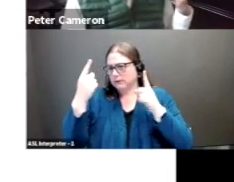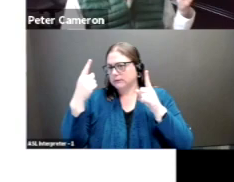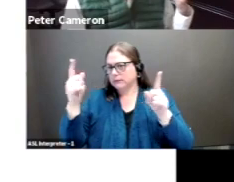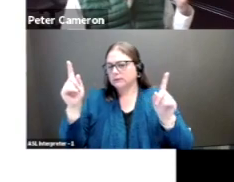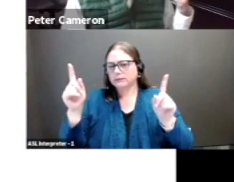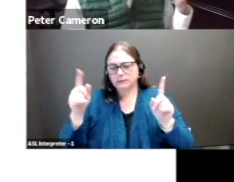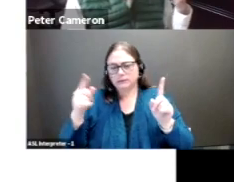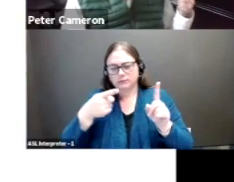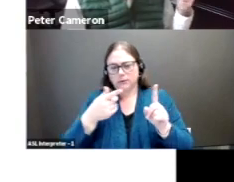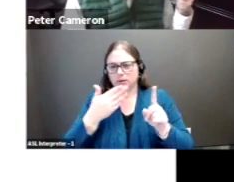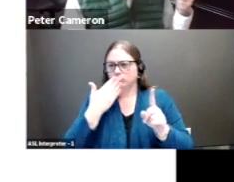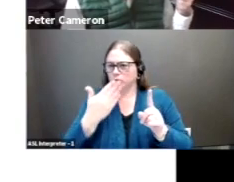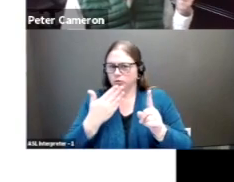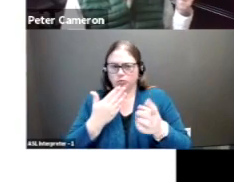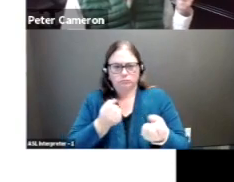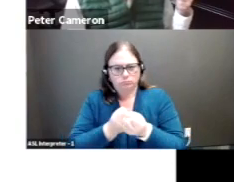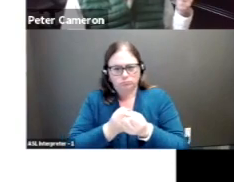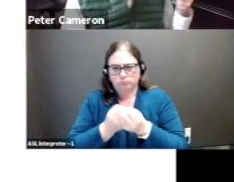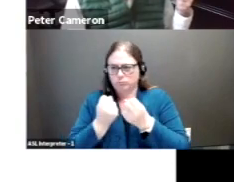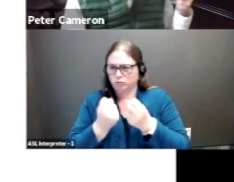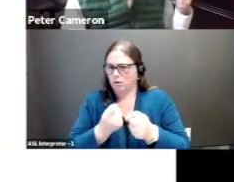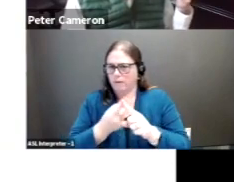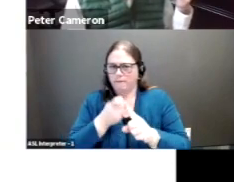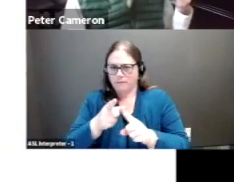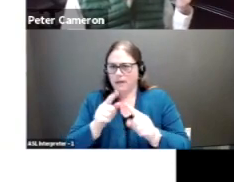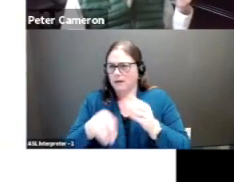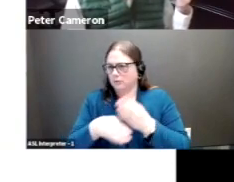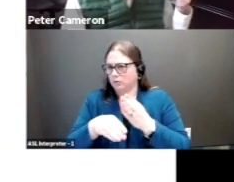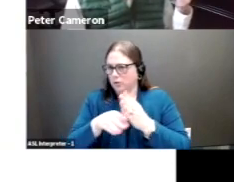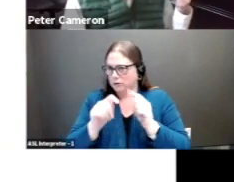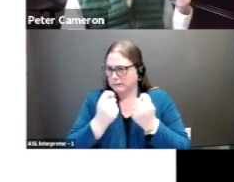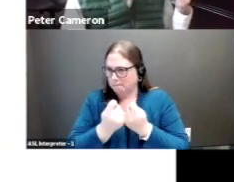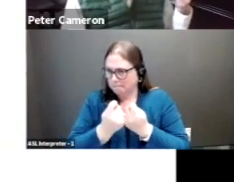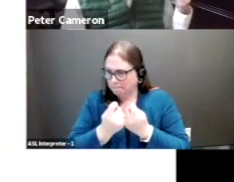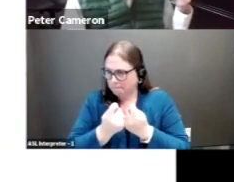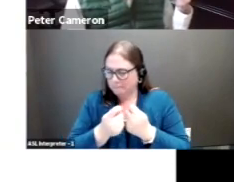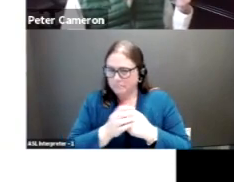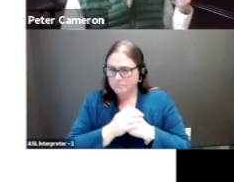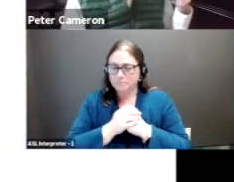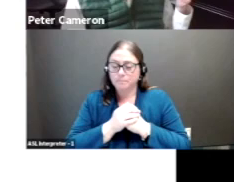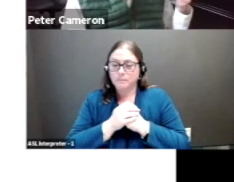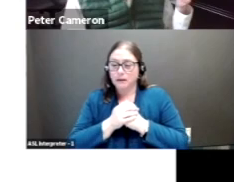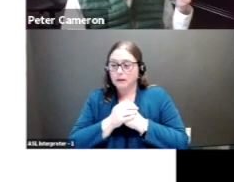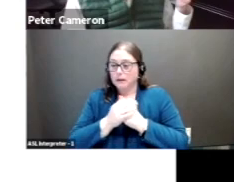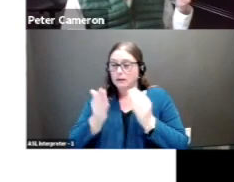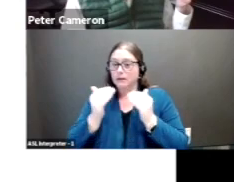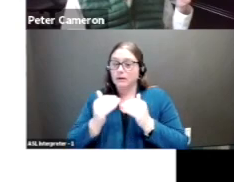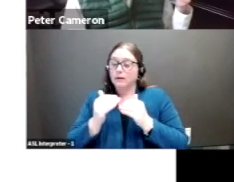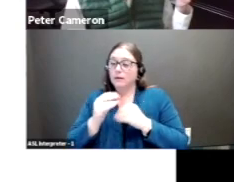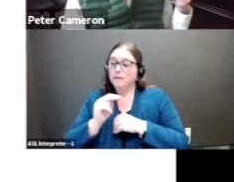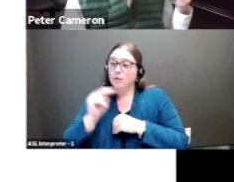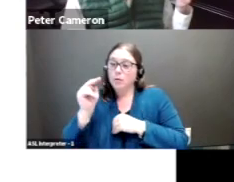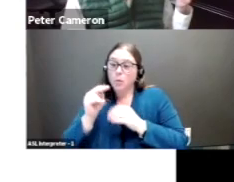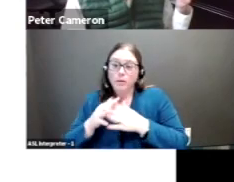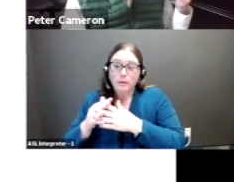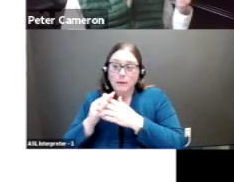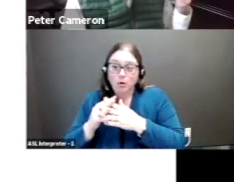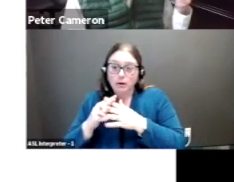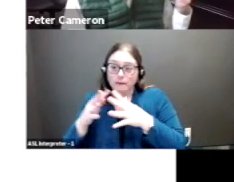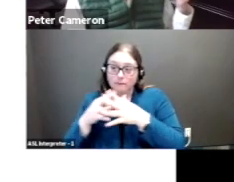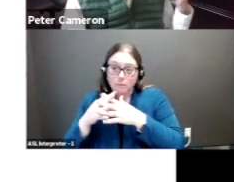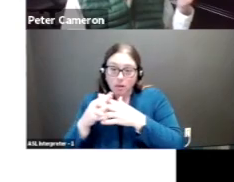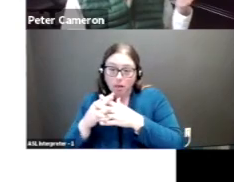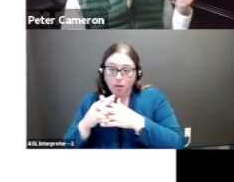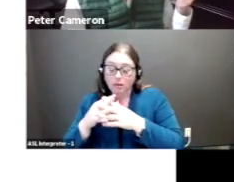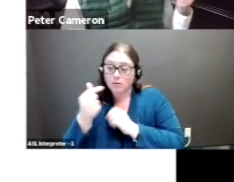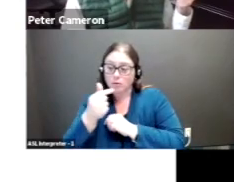very strong support from the community. And then for the North American football types, Green Bay Packers. A lot